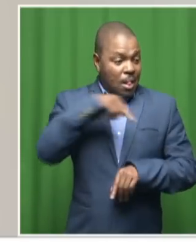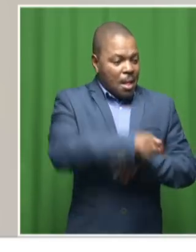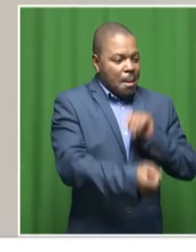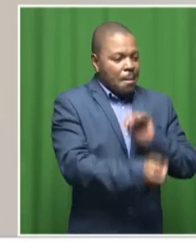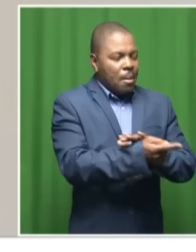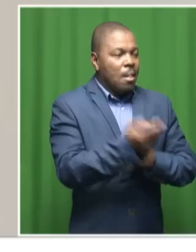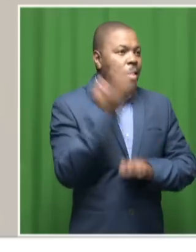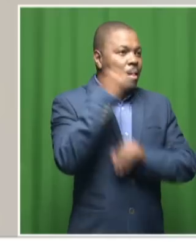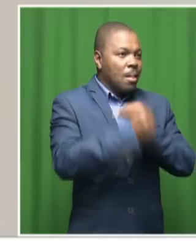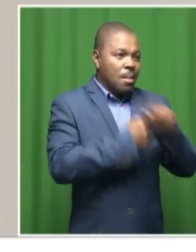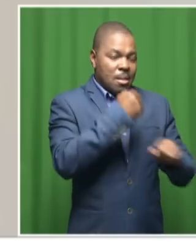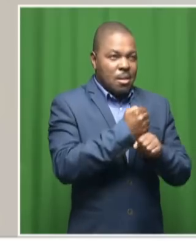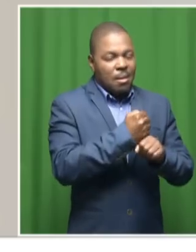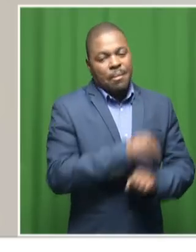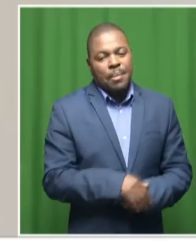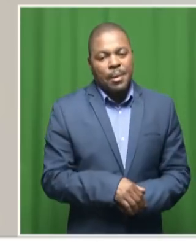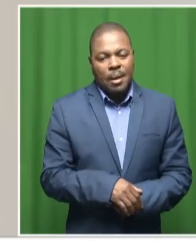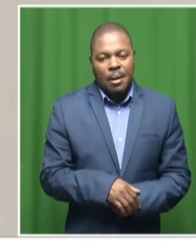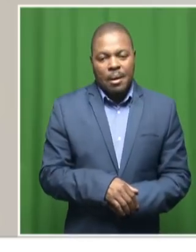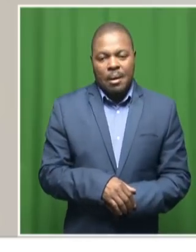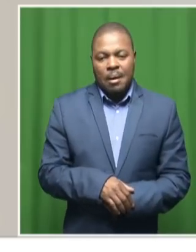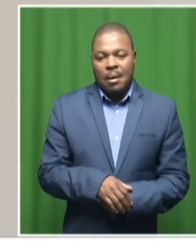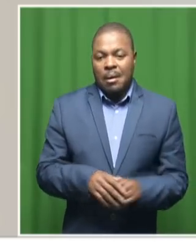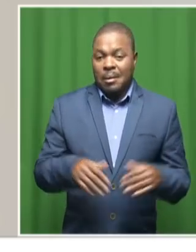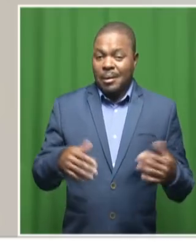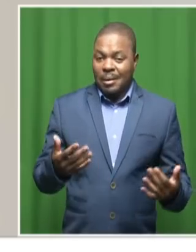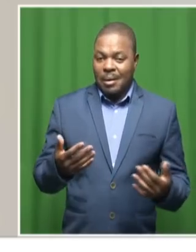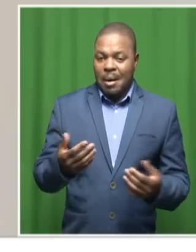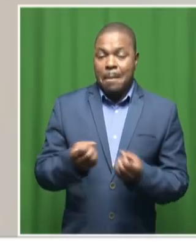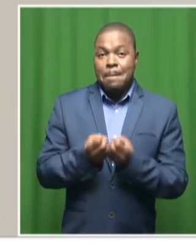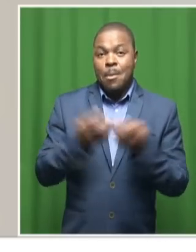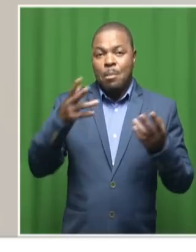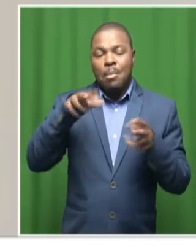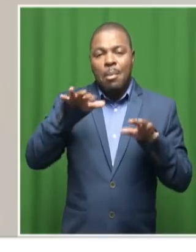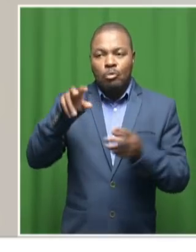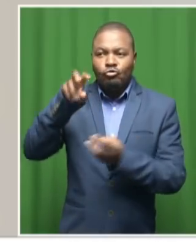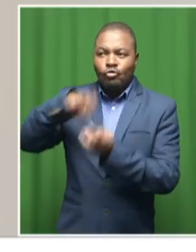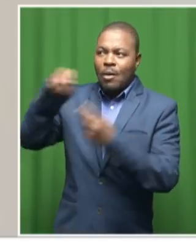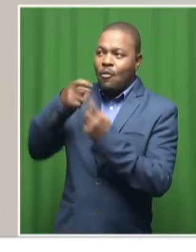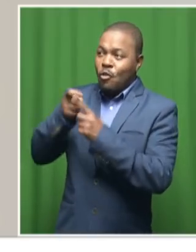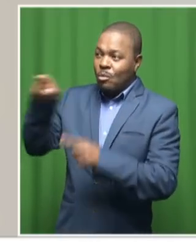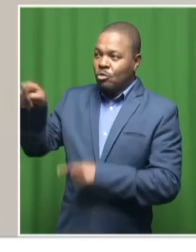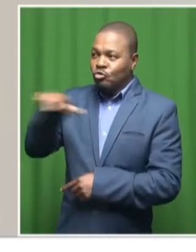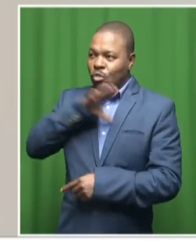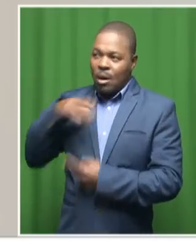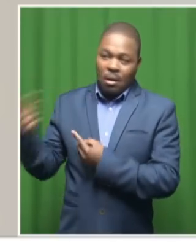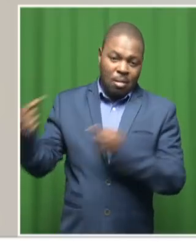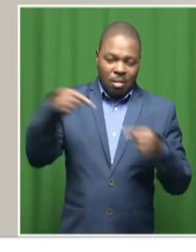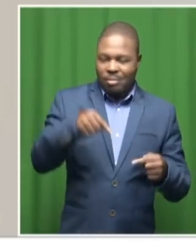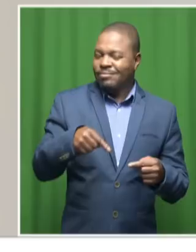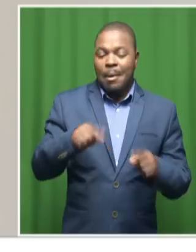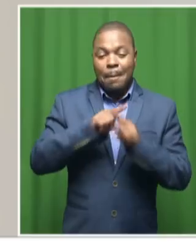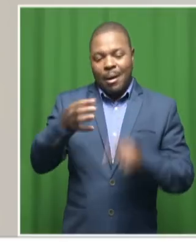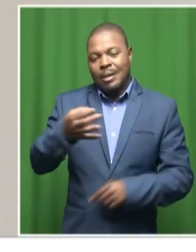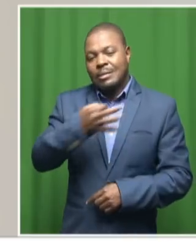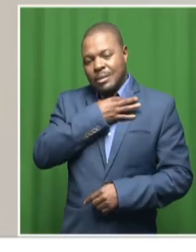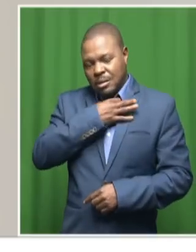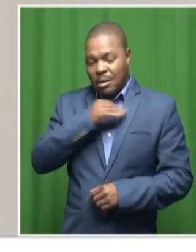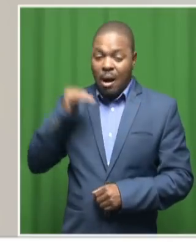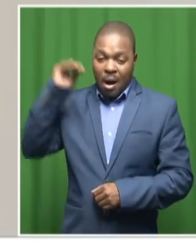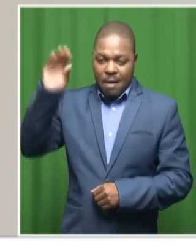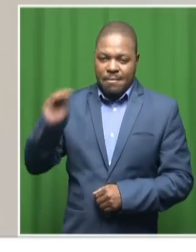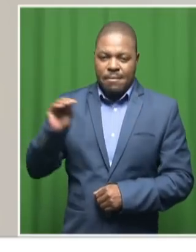more. So there aren't that many travelers that come from China, but obviously the risk is high